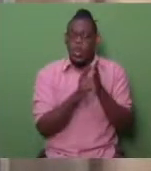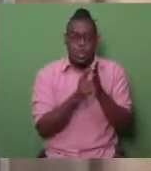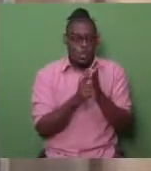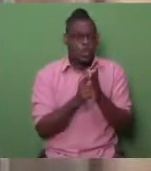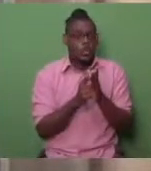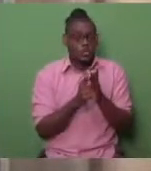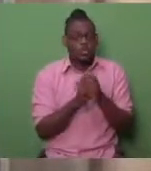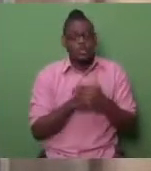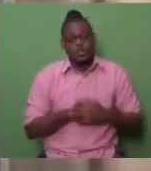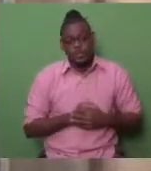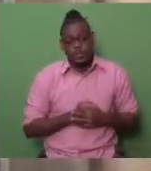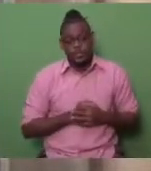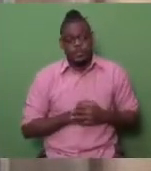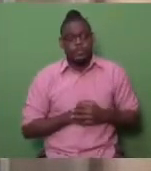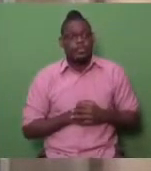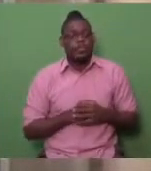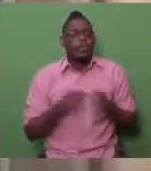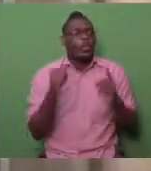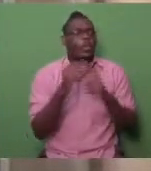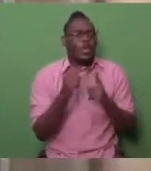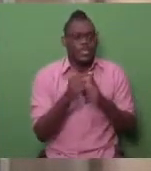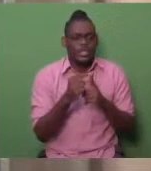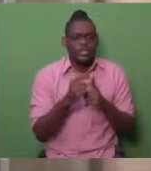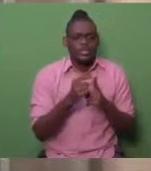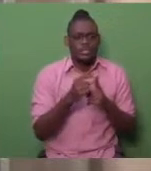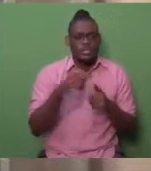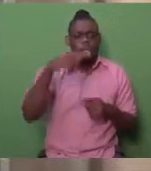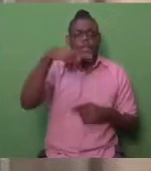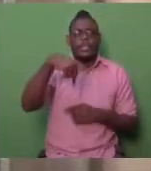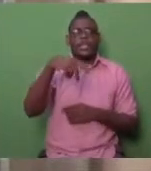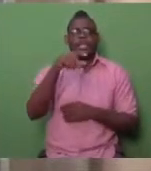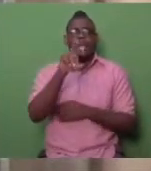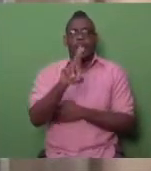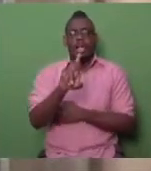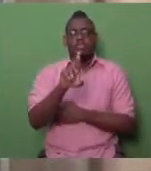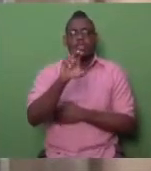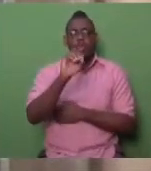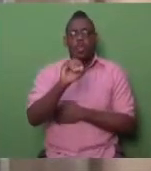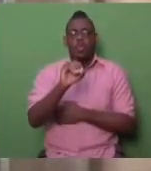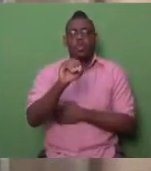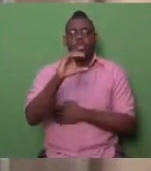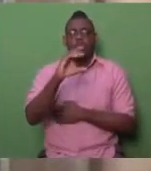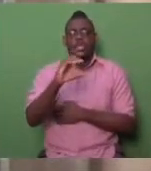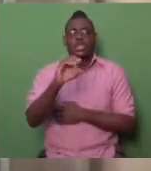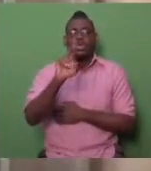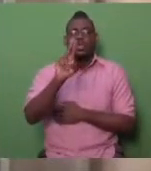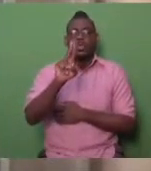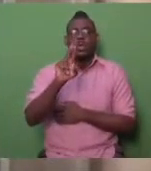members of the cabinet can't even sell a Porsche properly, but they want to sell our national patrimony.